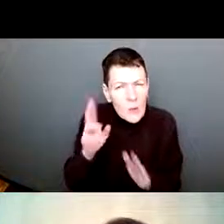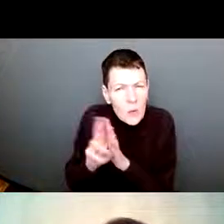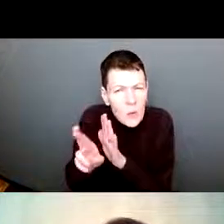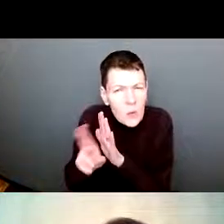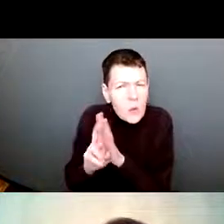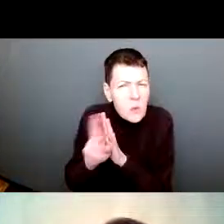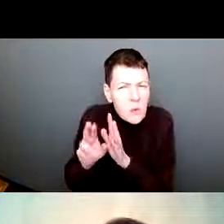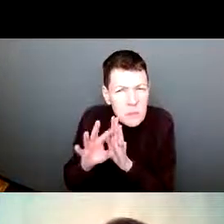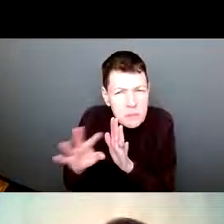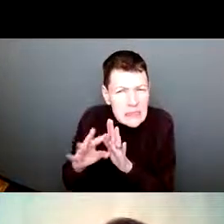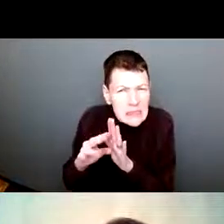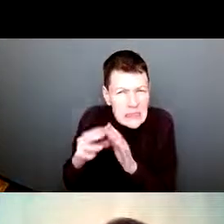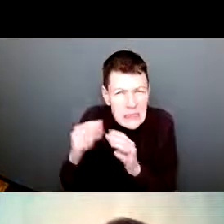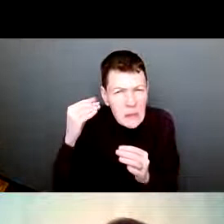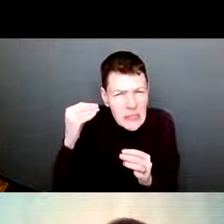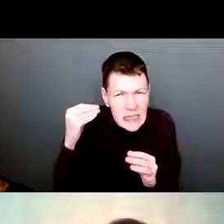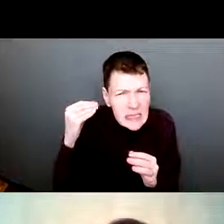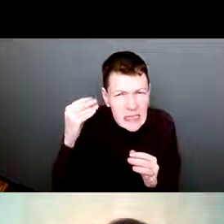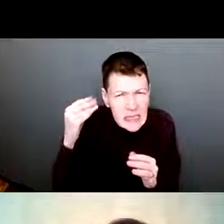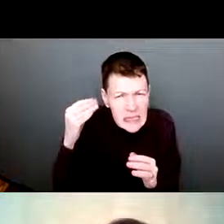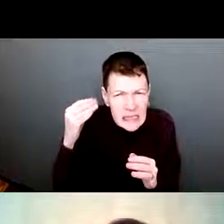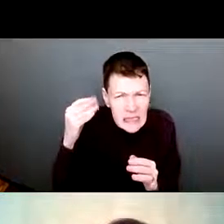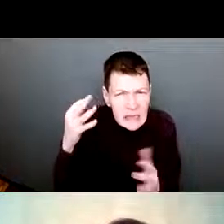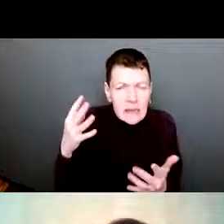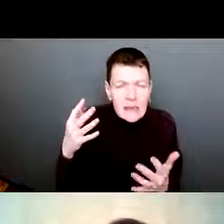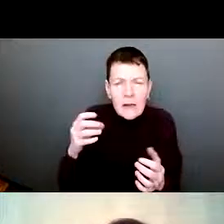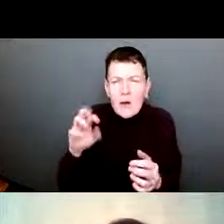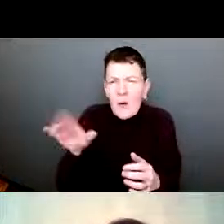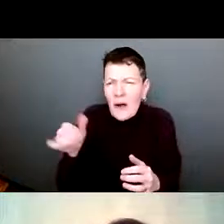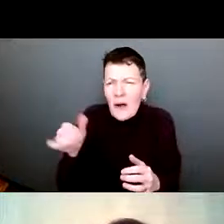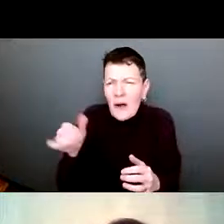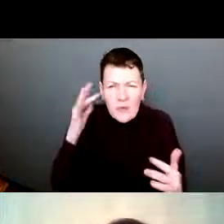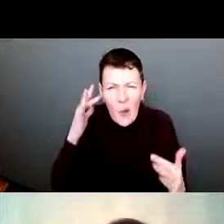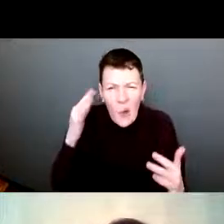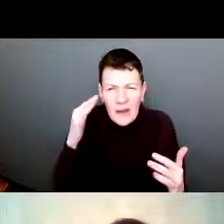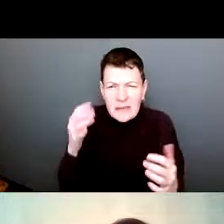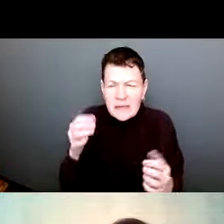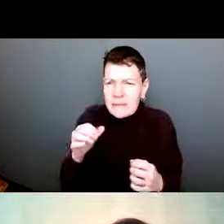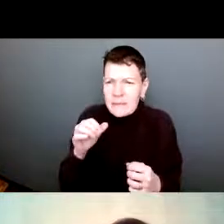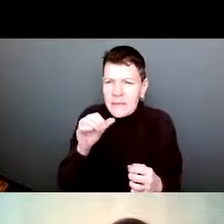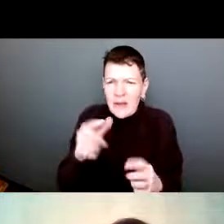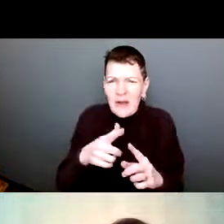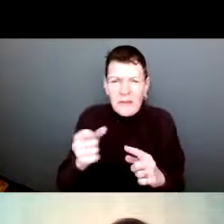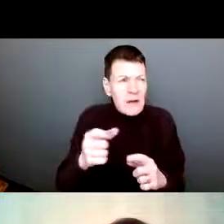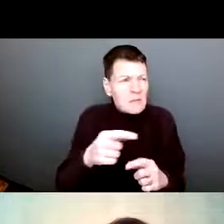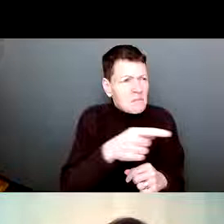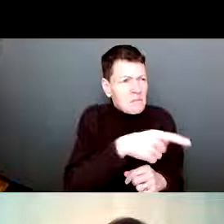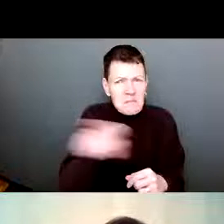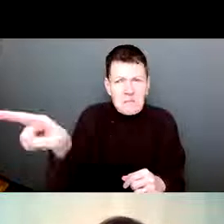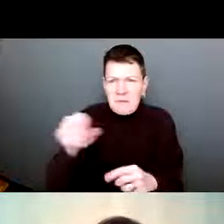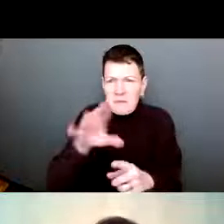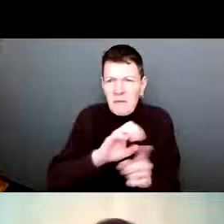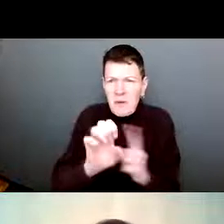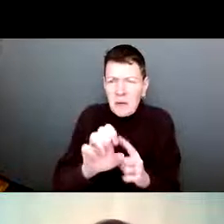buzzing, hissing, chirping, or other kind of sounds that don't come from an external source. So they're